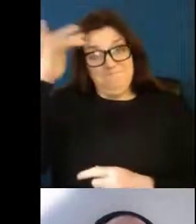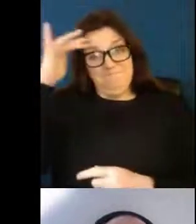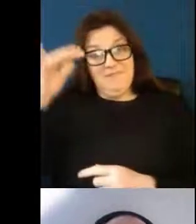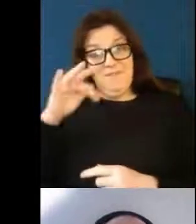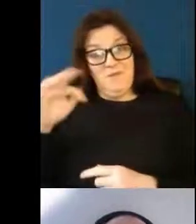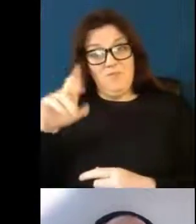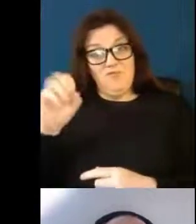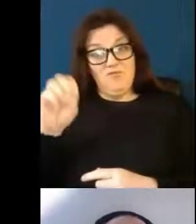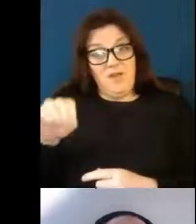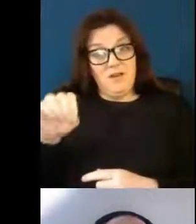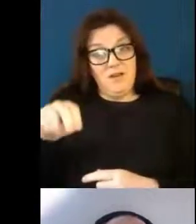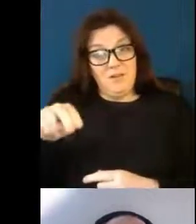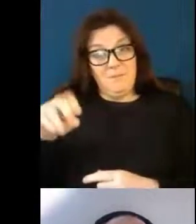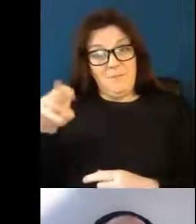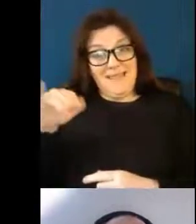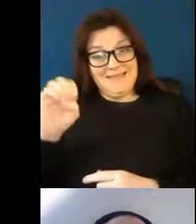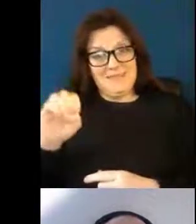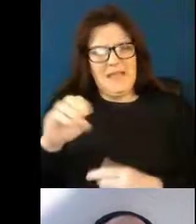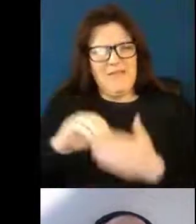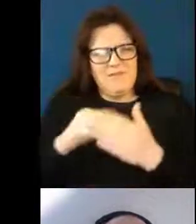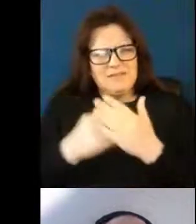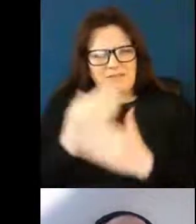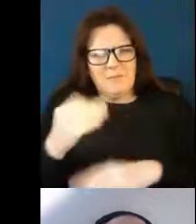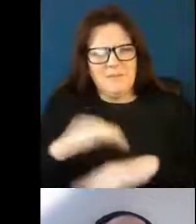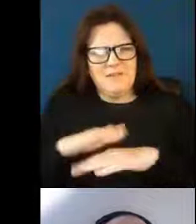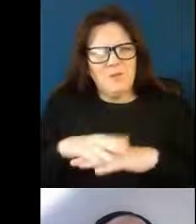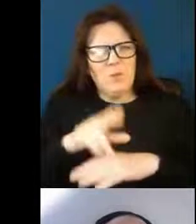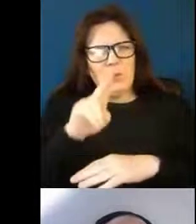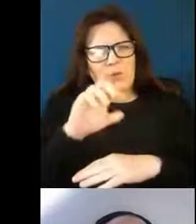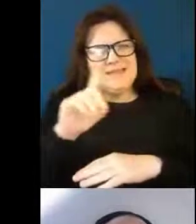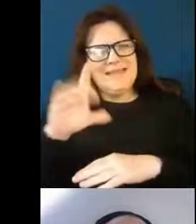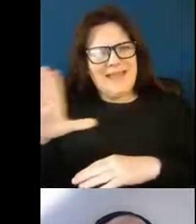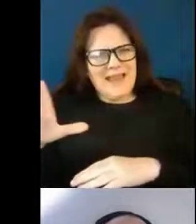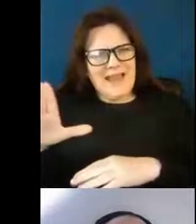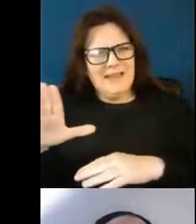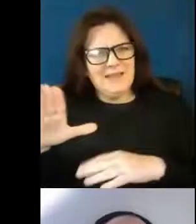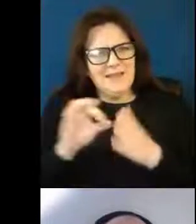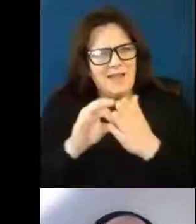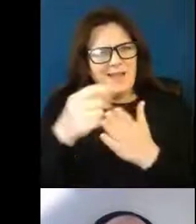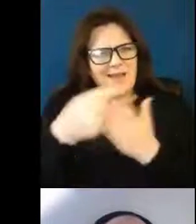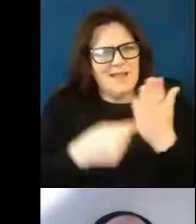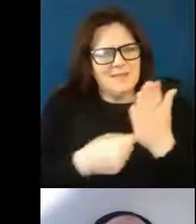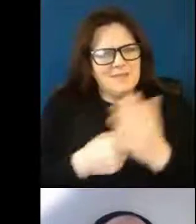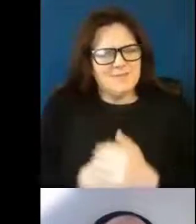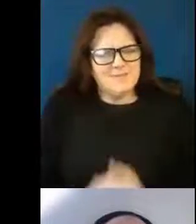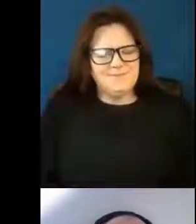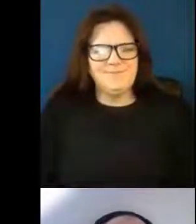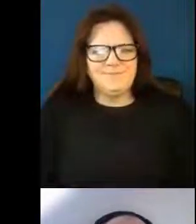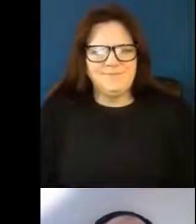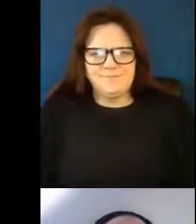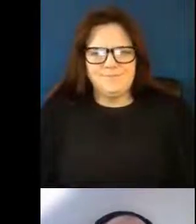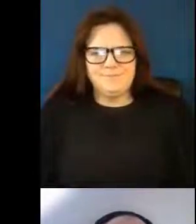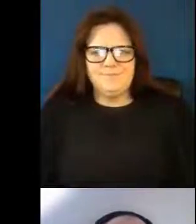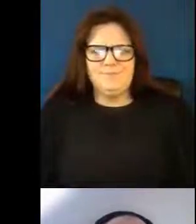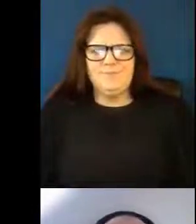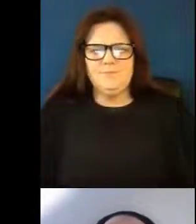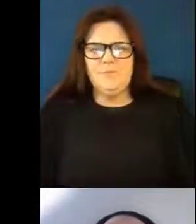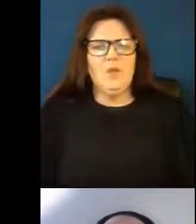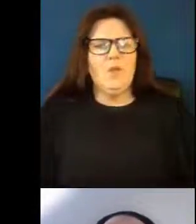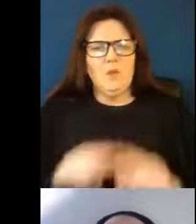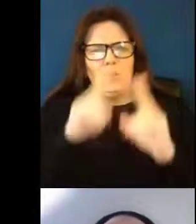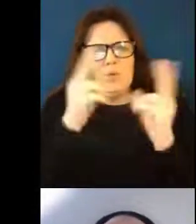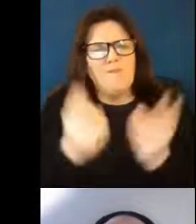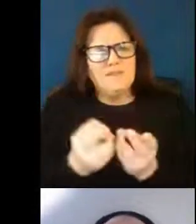we have the development of the UDL, the Universal Design for Learning guidelines, which many of you will